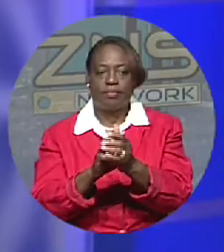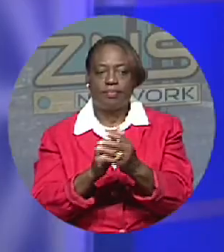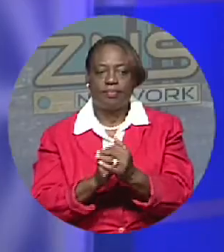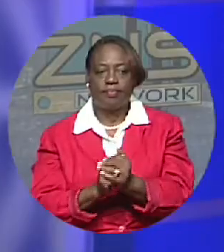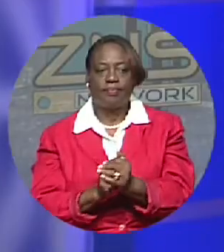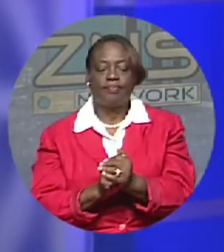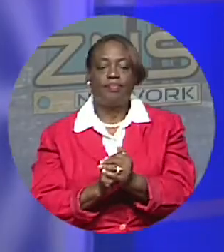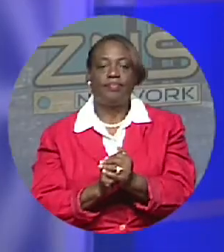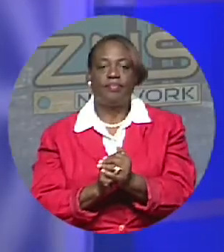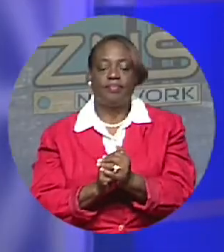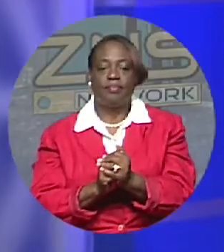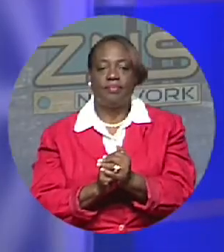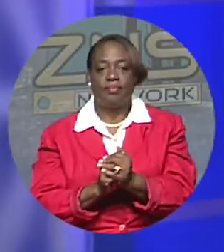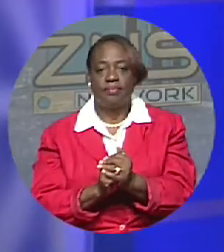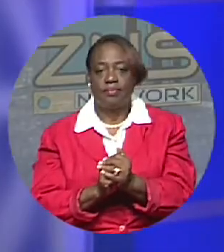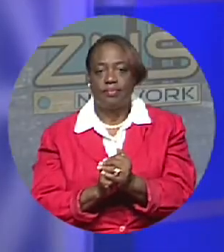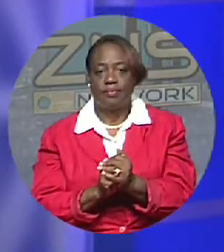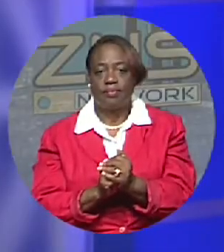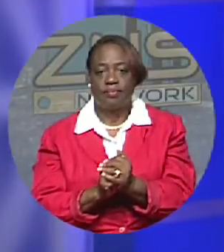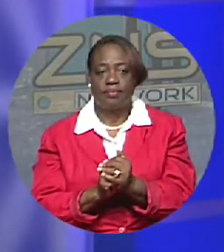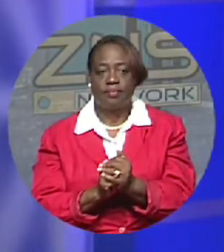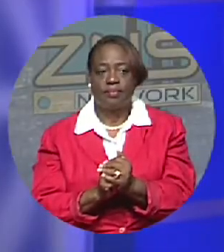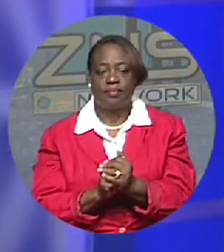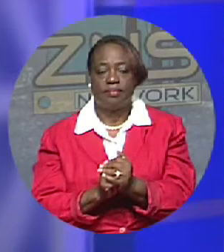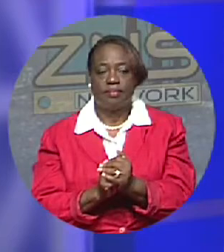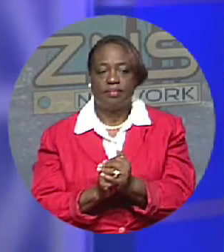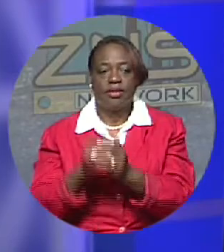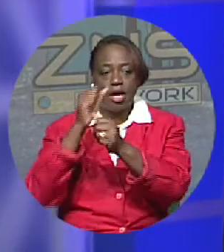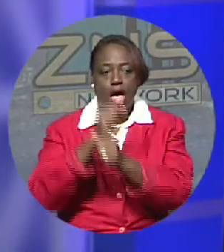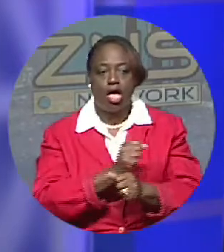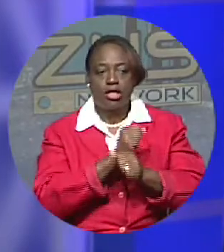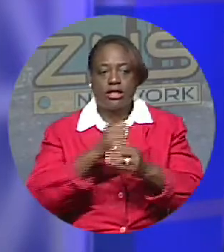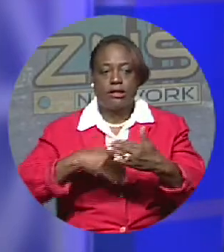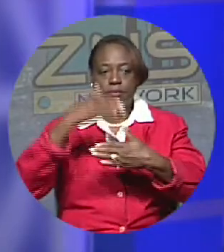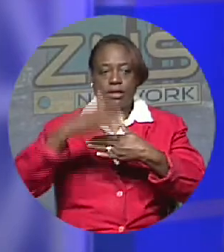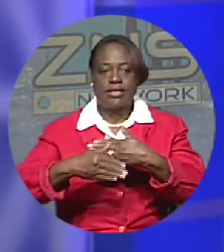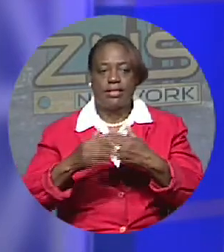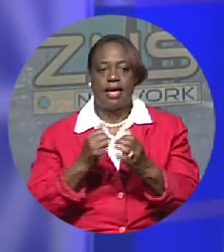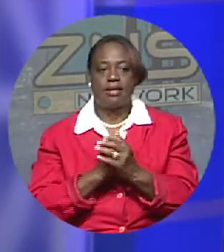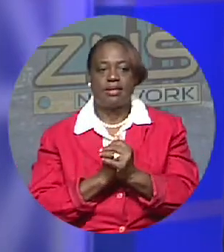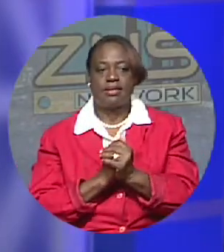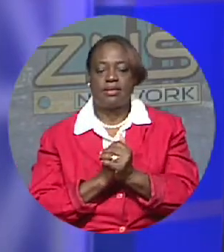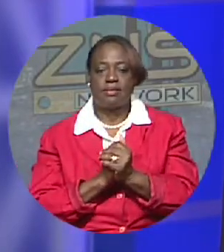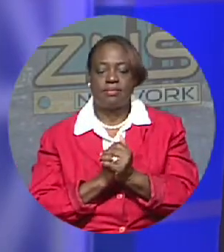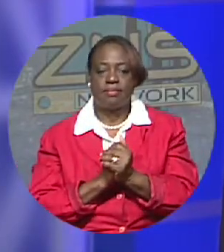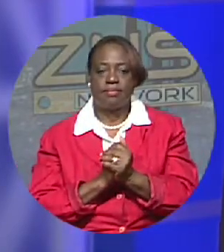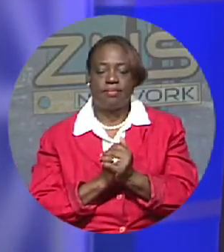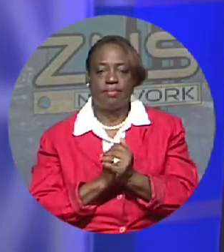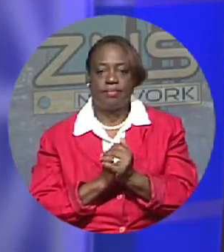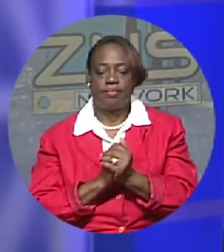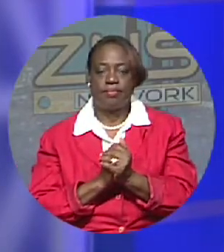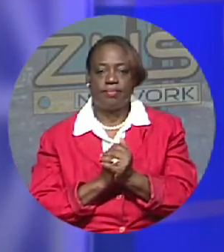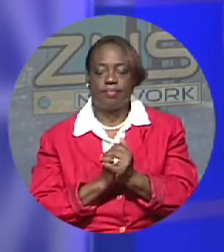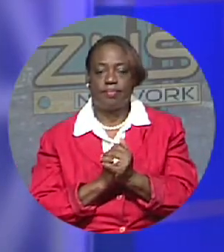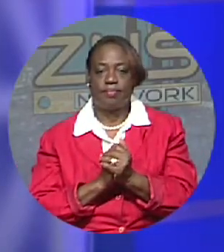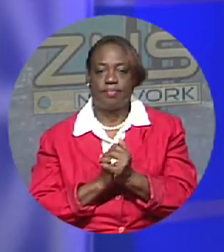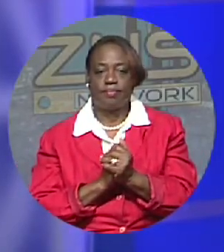And that does it for this portion of the news, but don't go anywhere. Sports with the total package. Julian Gibson is up next.